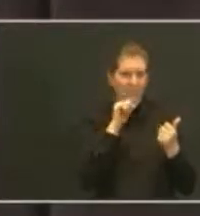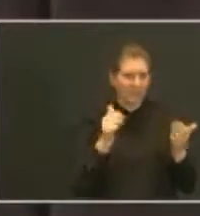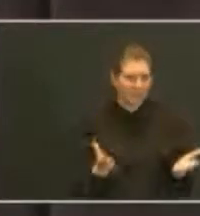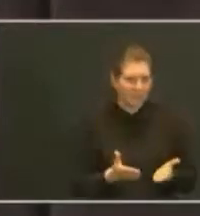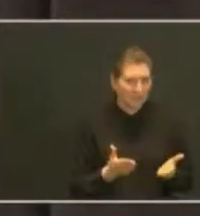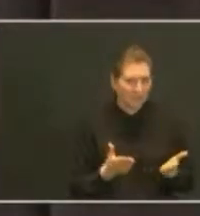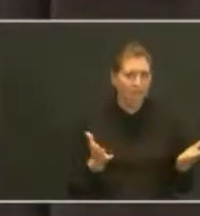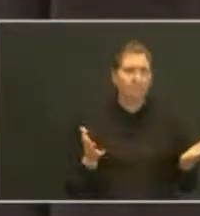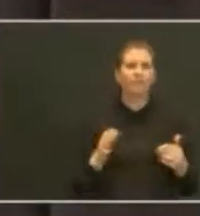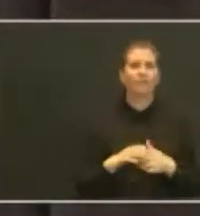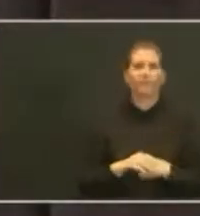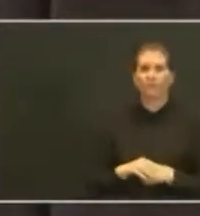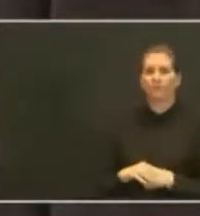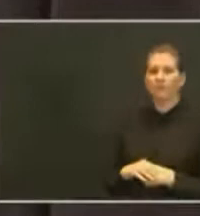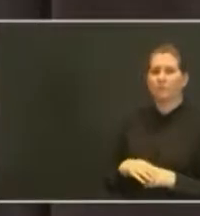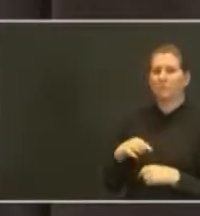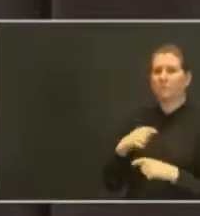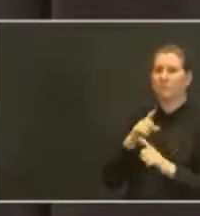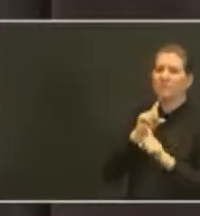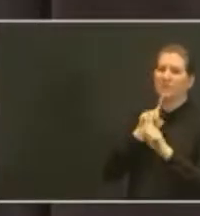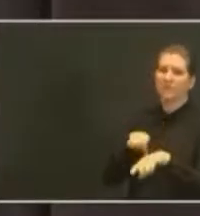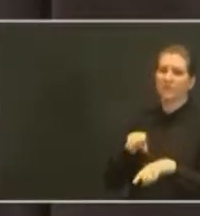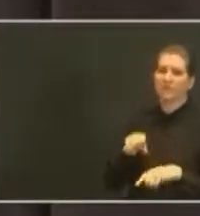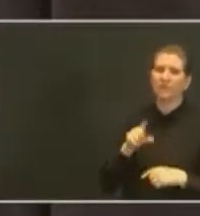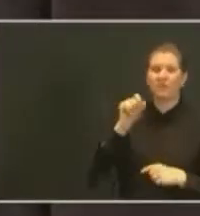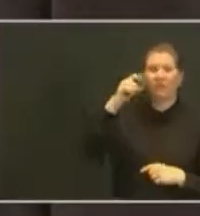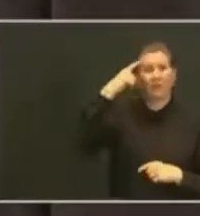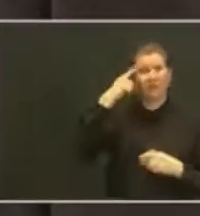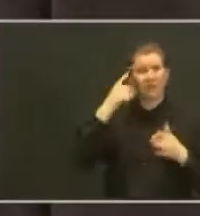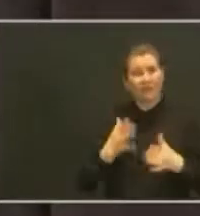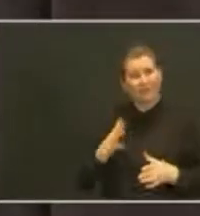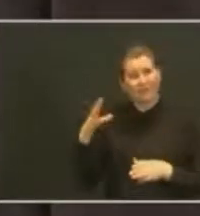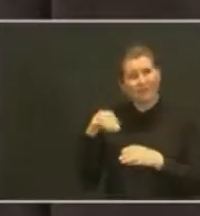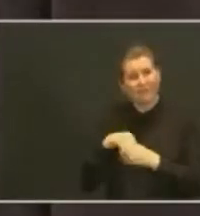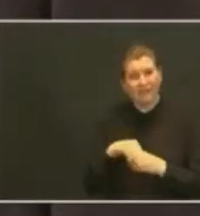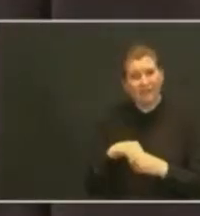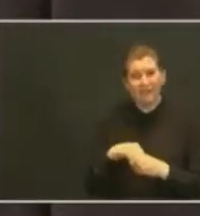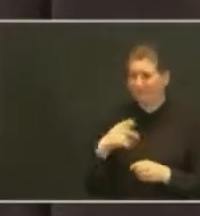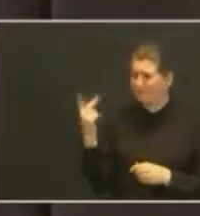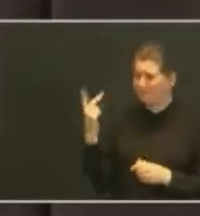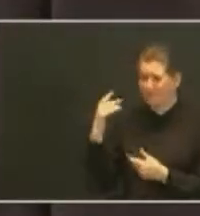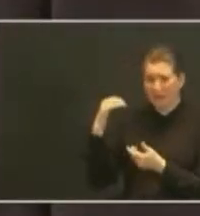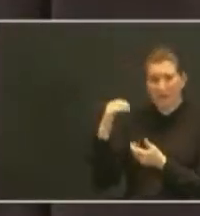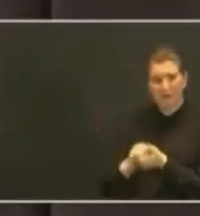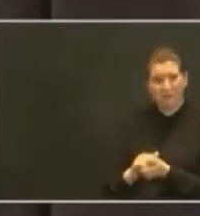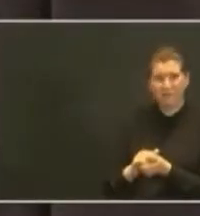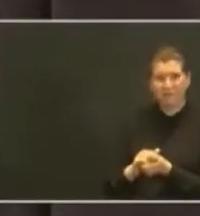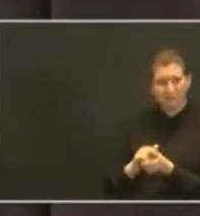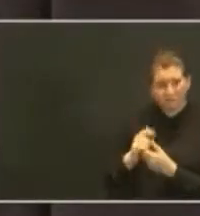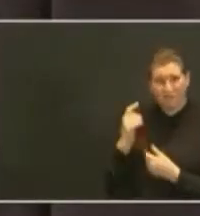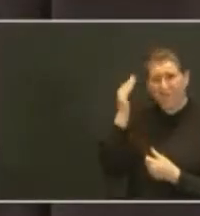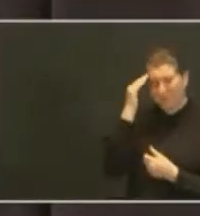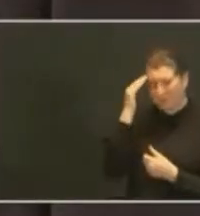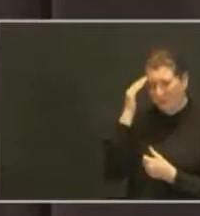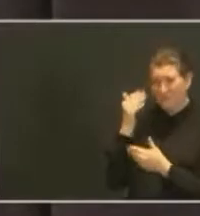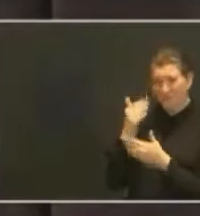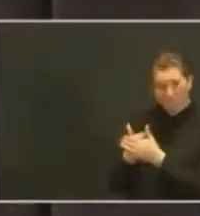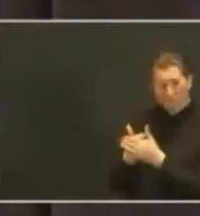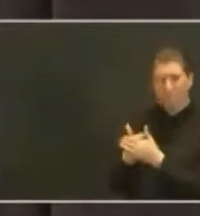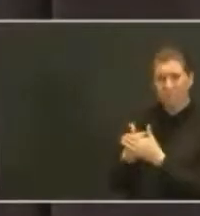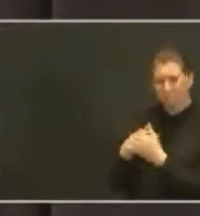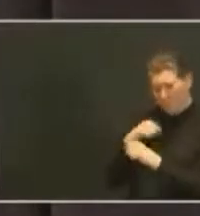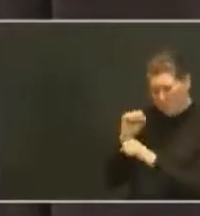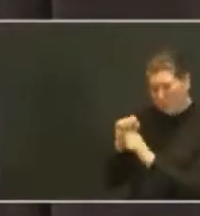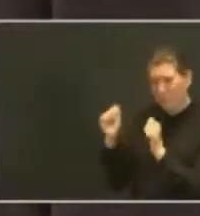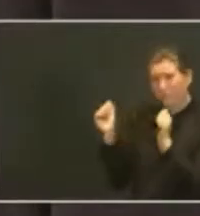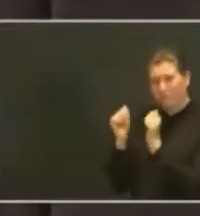my perspective that Governor Raimondo has been fully engaged and involved in our process. We've worked closely with Governor